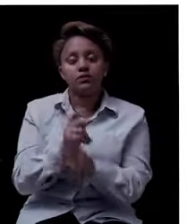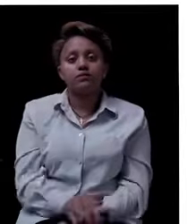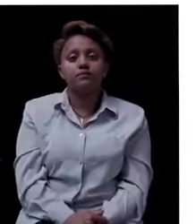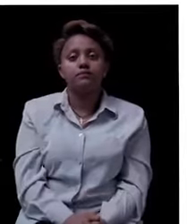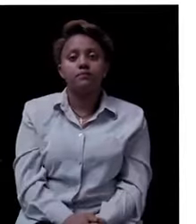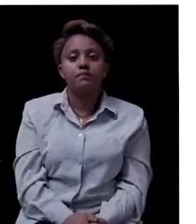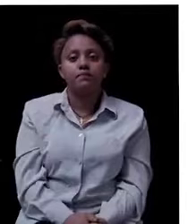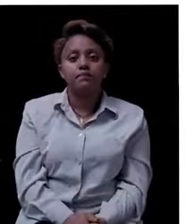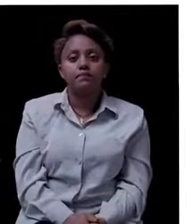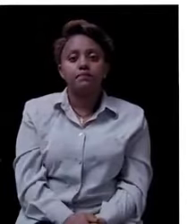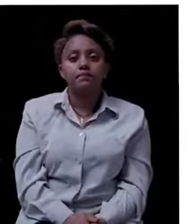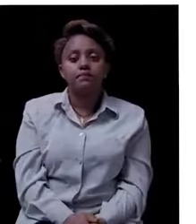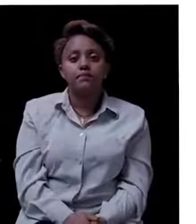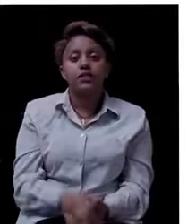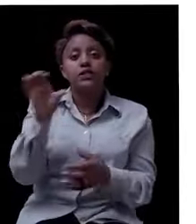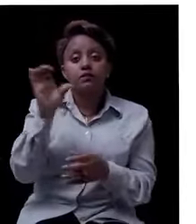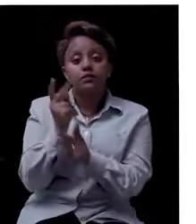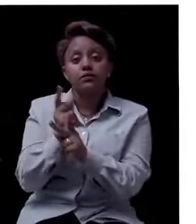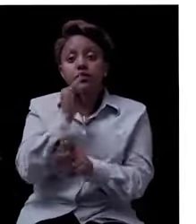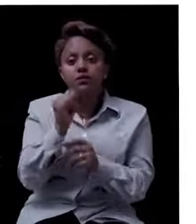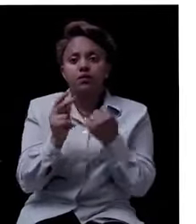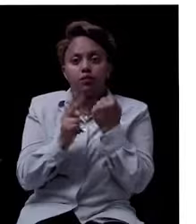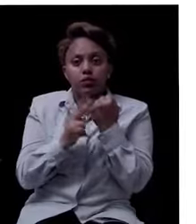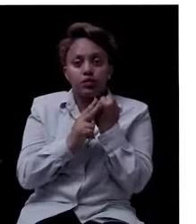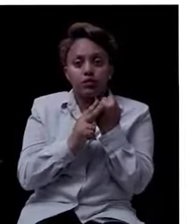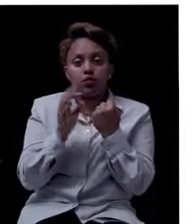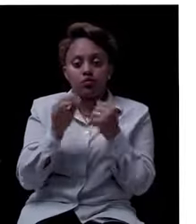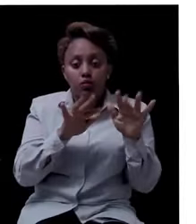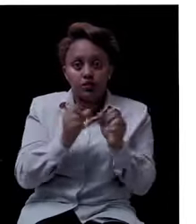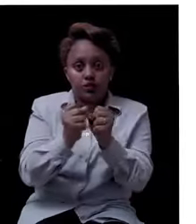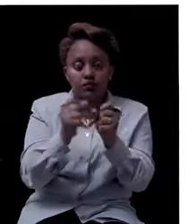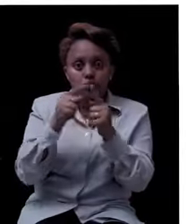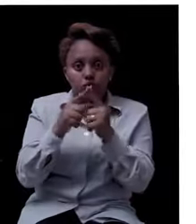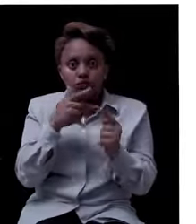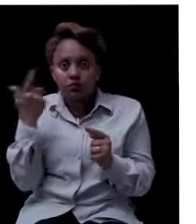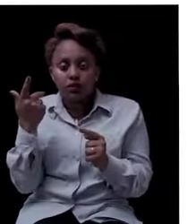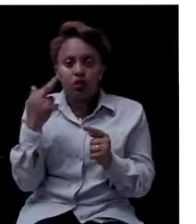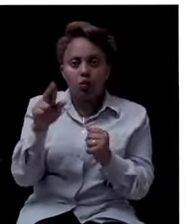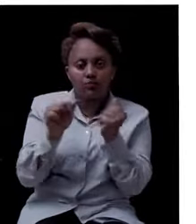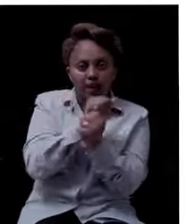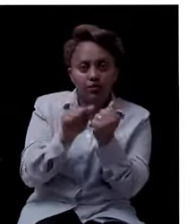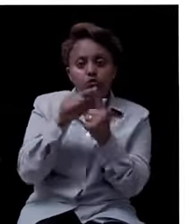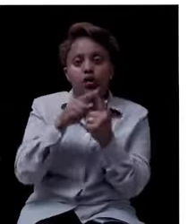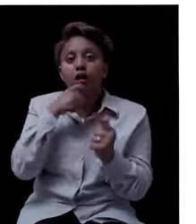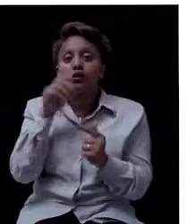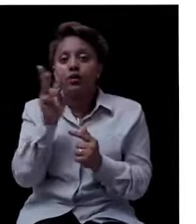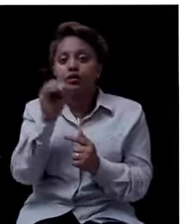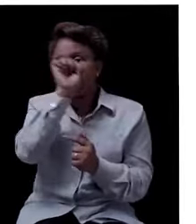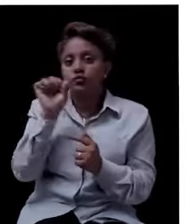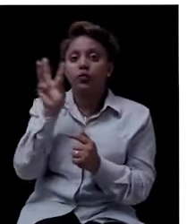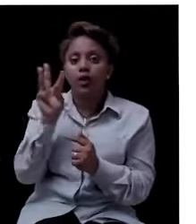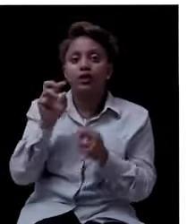Cybersecurity is the protection of computer systems from the theft of or damage to their hardware, software,